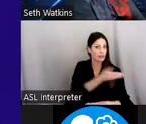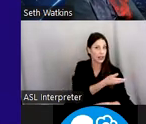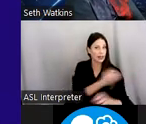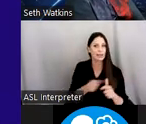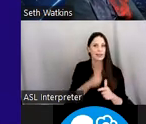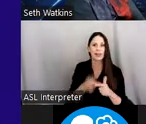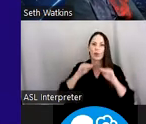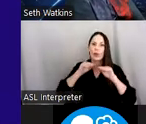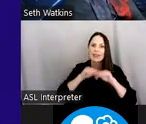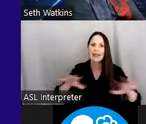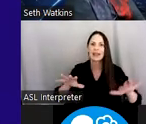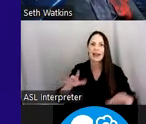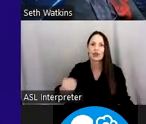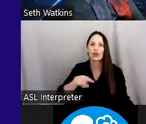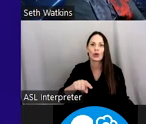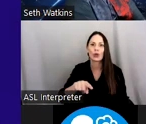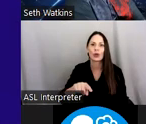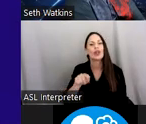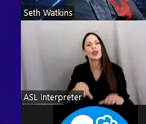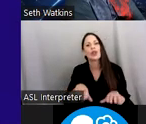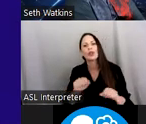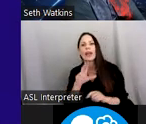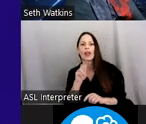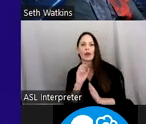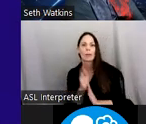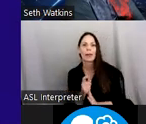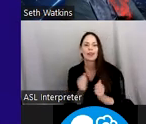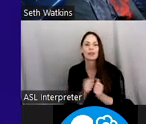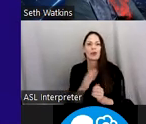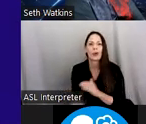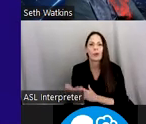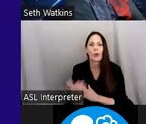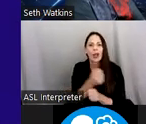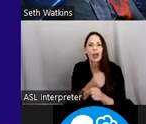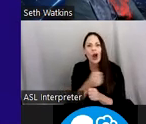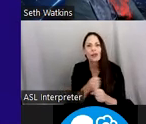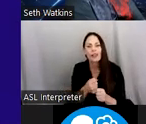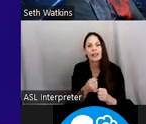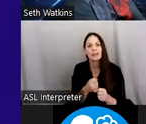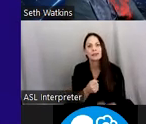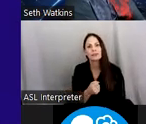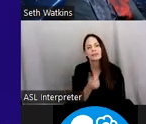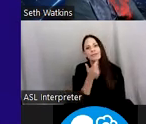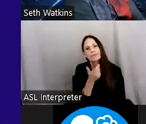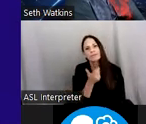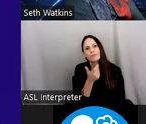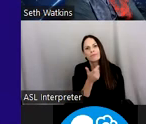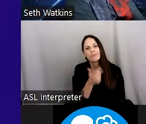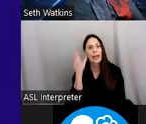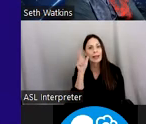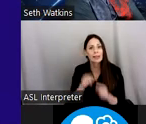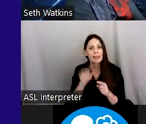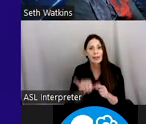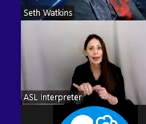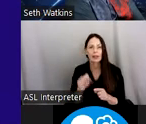all take 30 minutes with your morning coffee or whatnot and listen to it. So that process has happened before, and